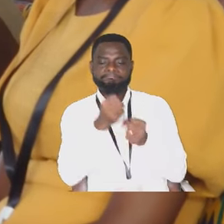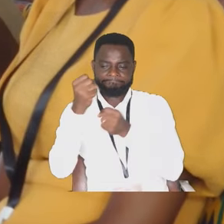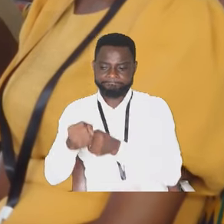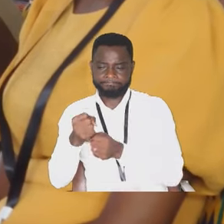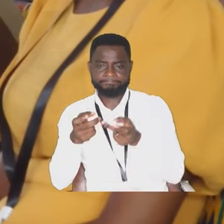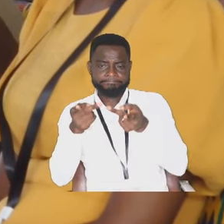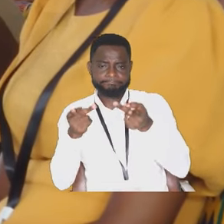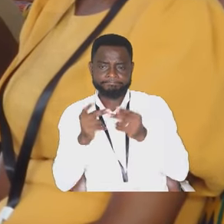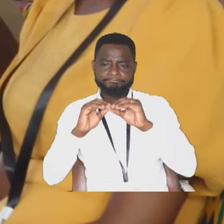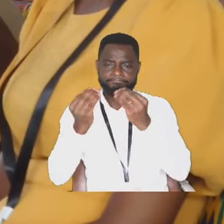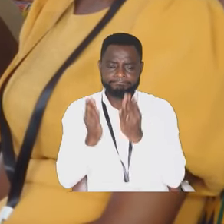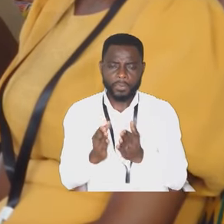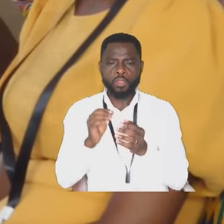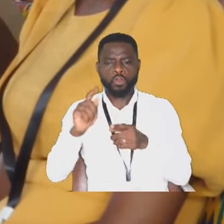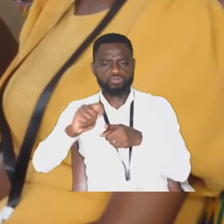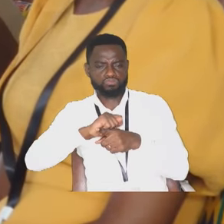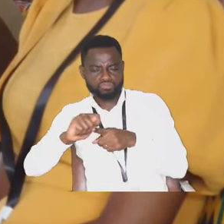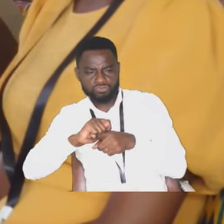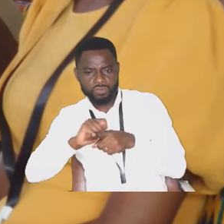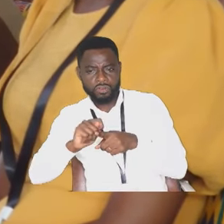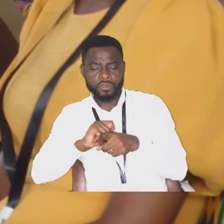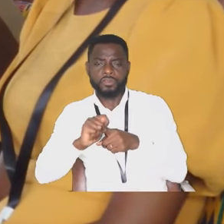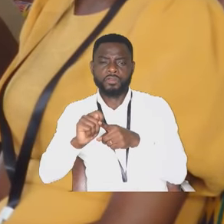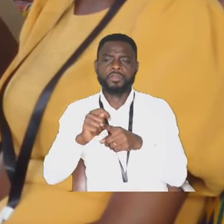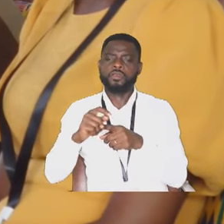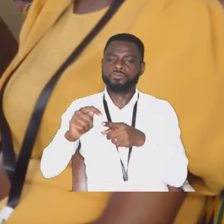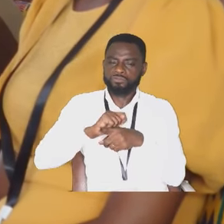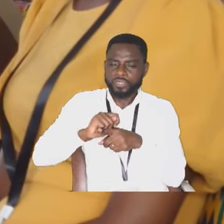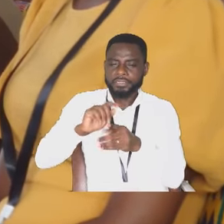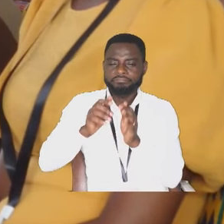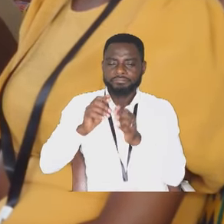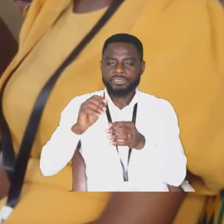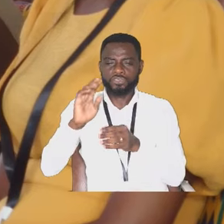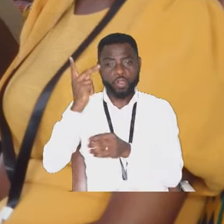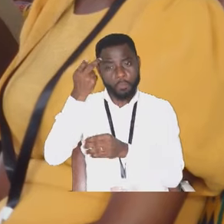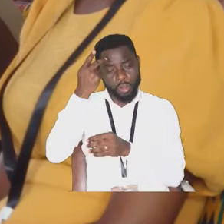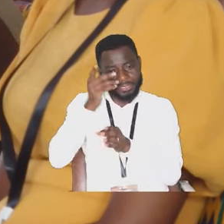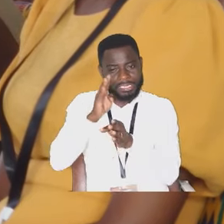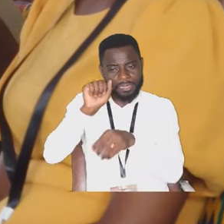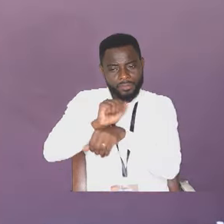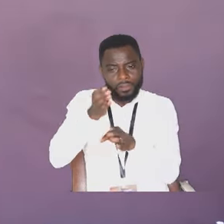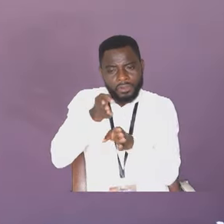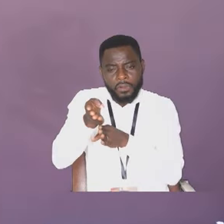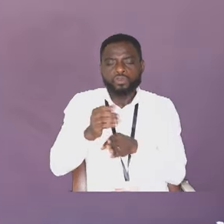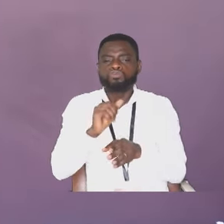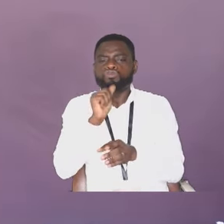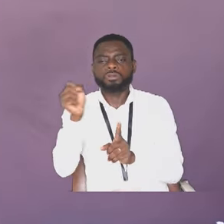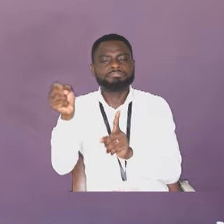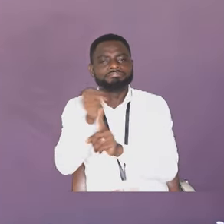principle of nurturing and developing your political career is not to abuse someone to